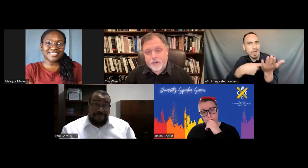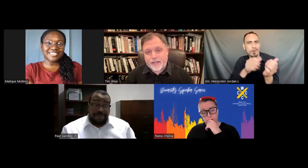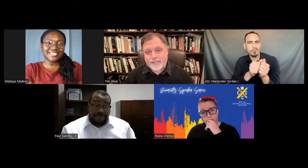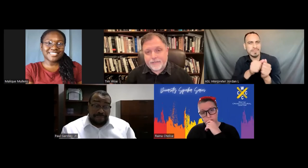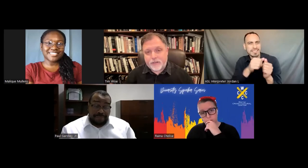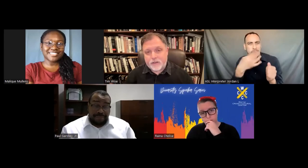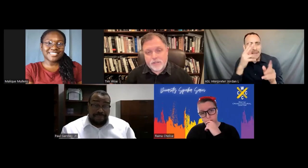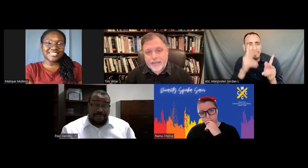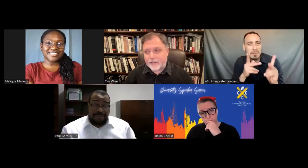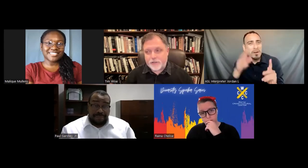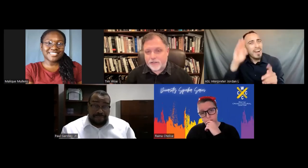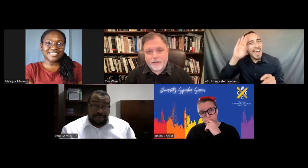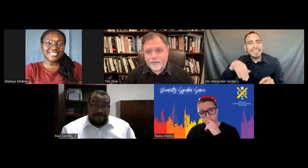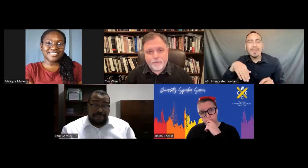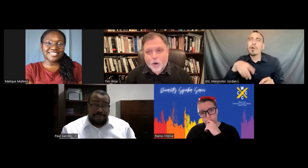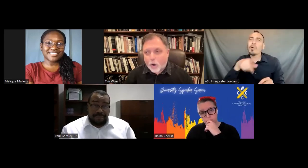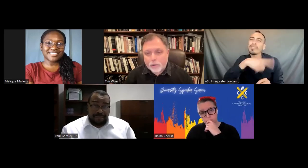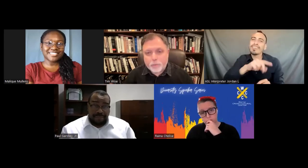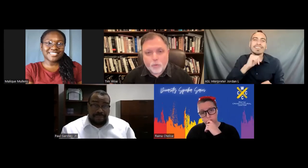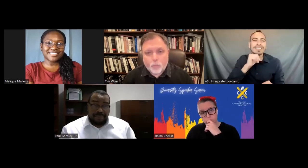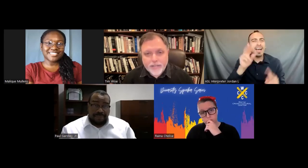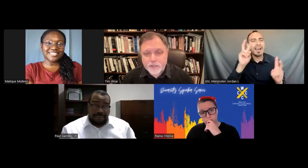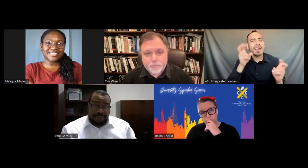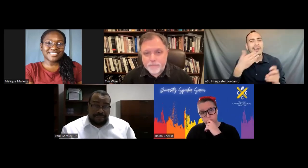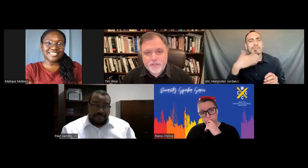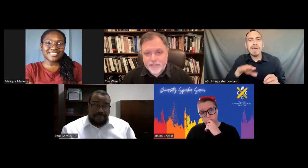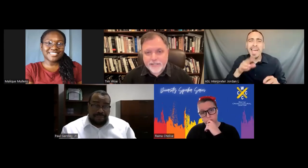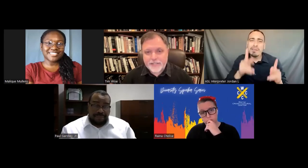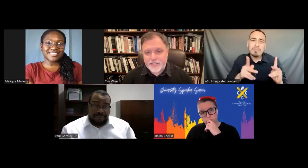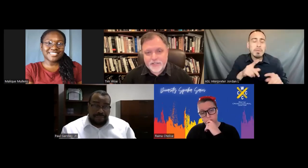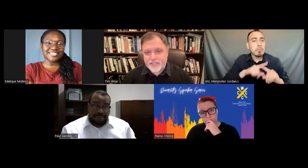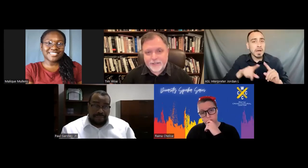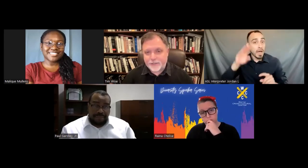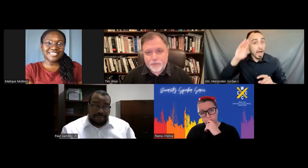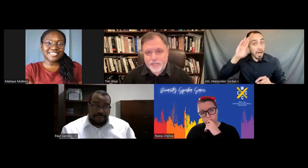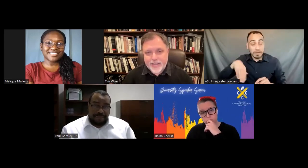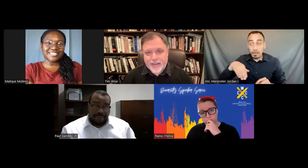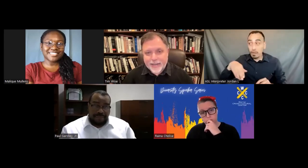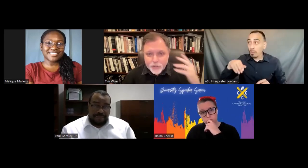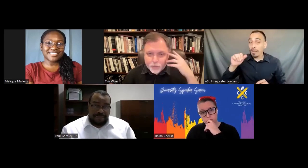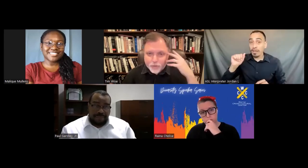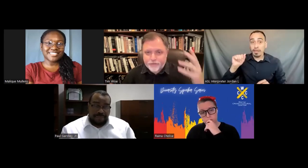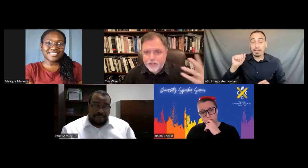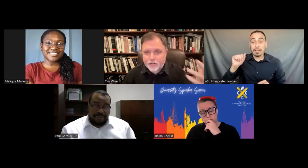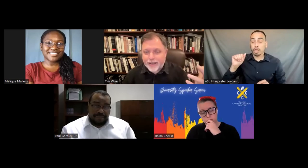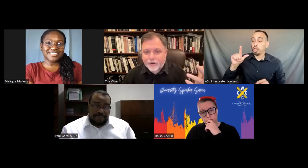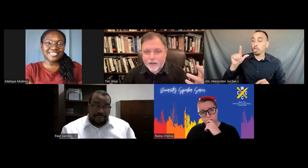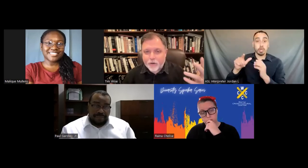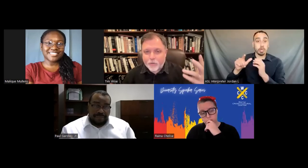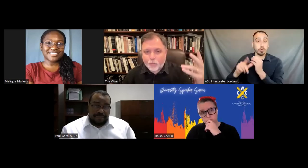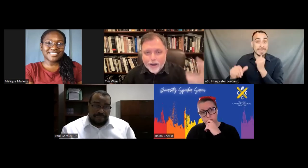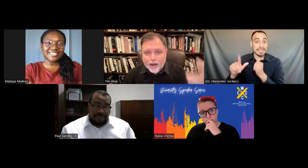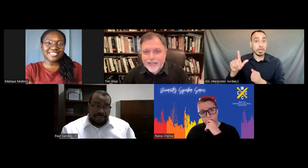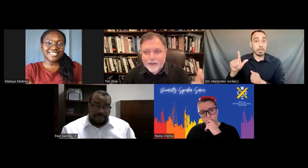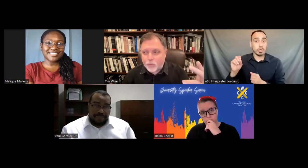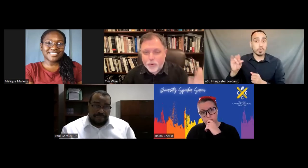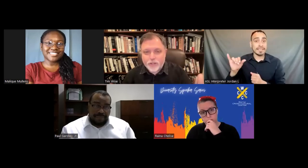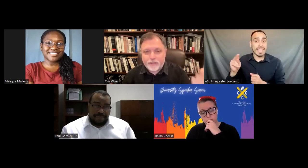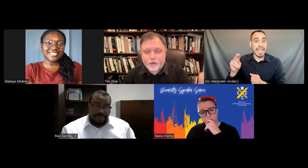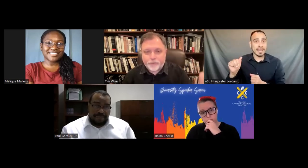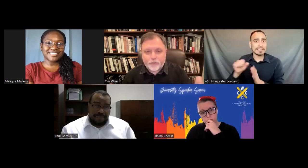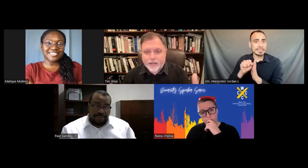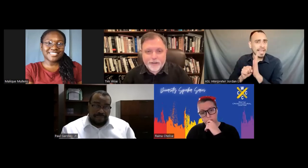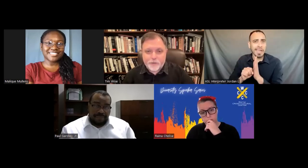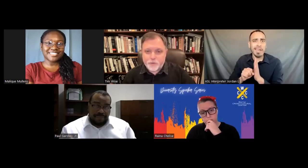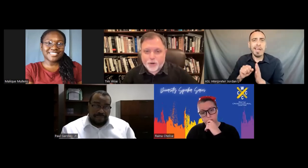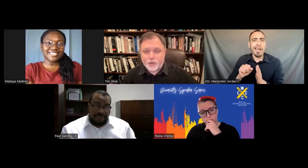know there are not 700,000 horrible white supremacist Nazis in the state of Louisiana. I just want to figure out why they are willing to